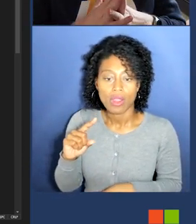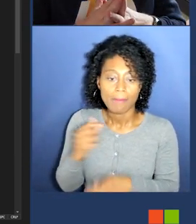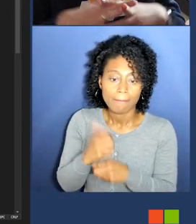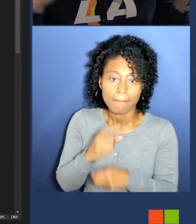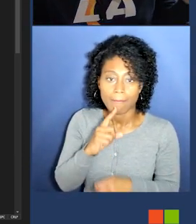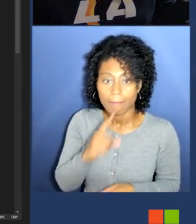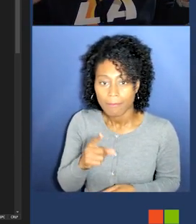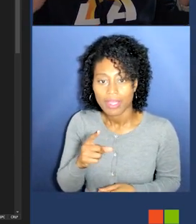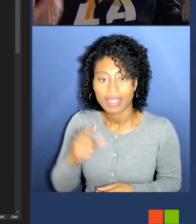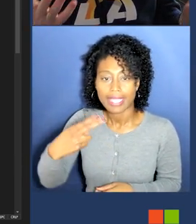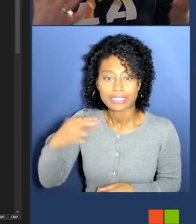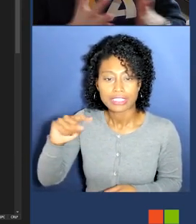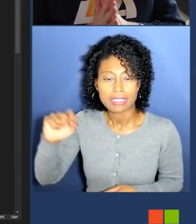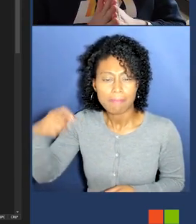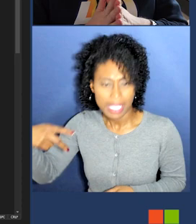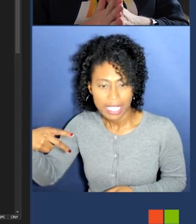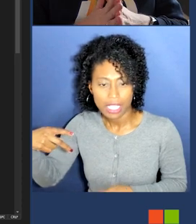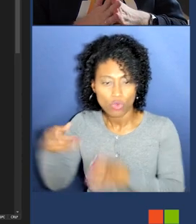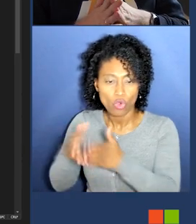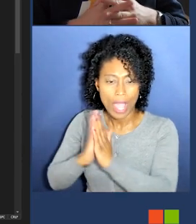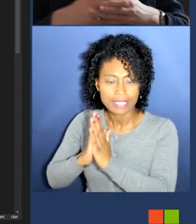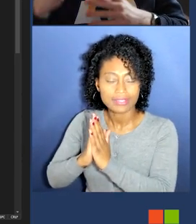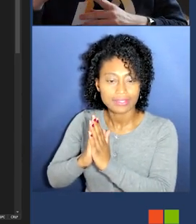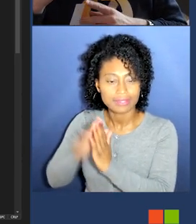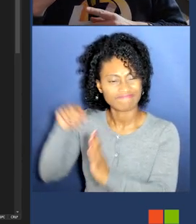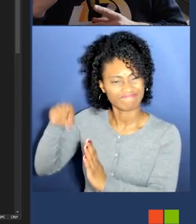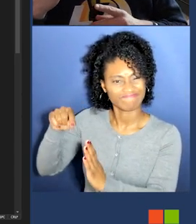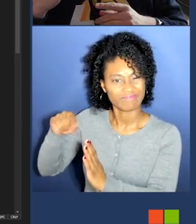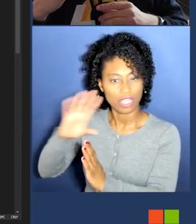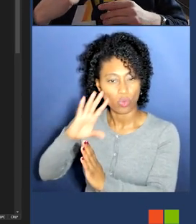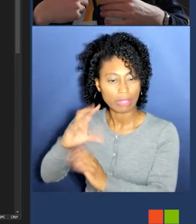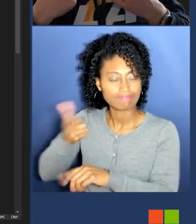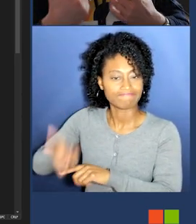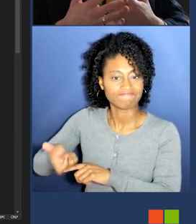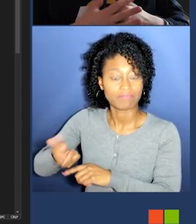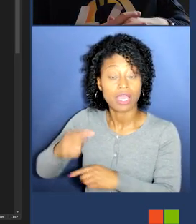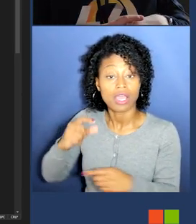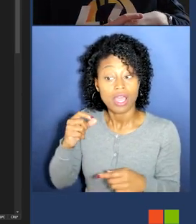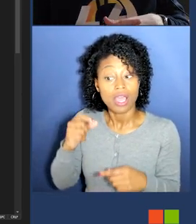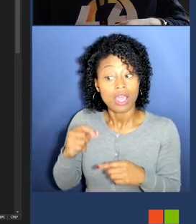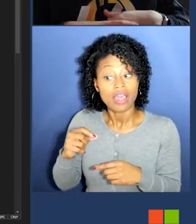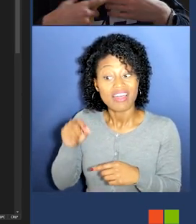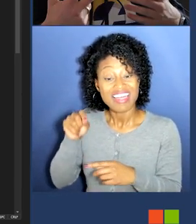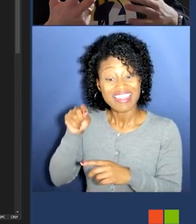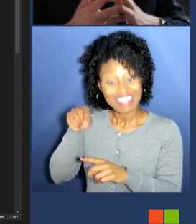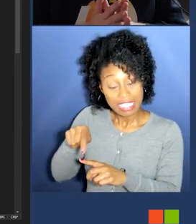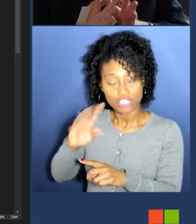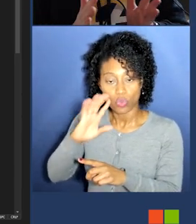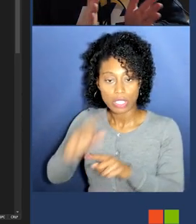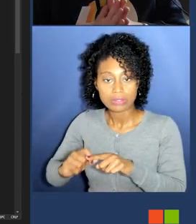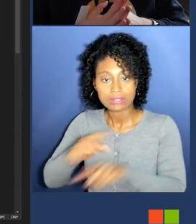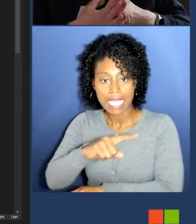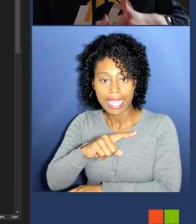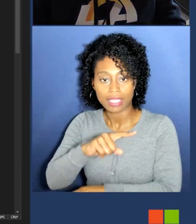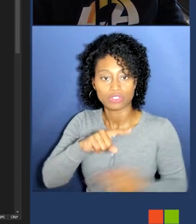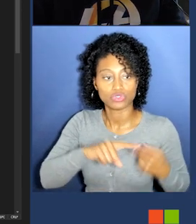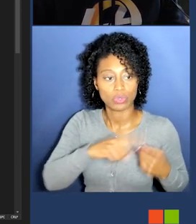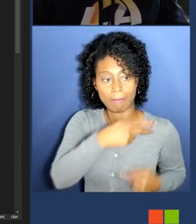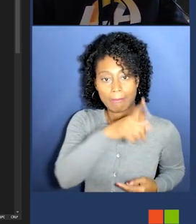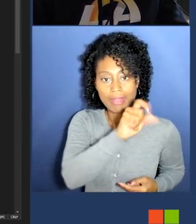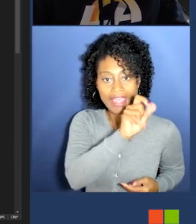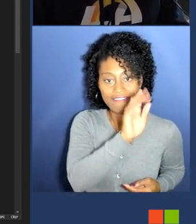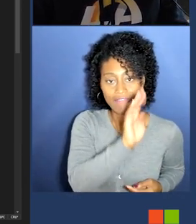creating an HTTP request and sending this to PlayFab on our behalf. Right? So we don't need to do